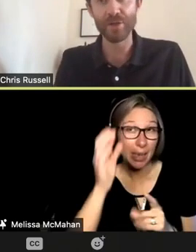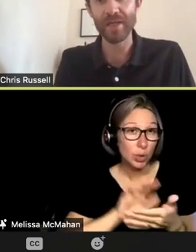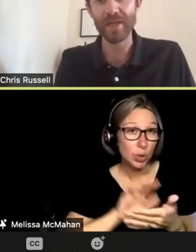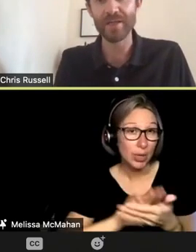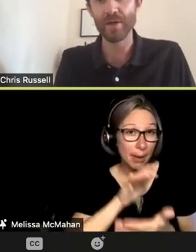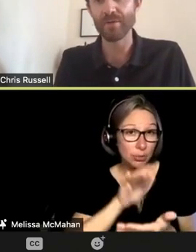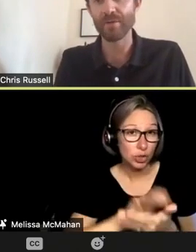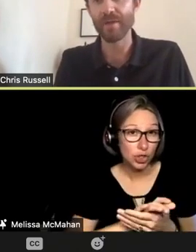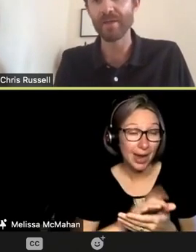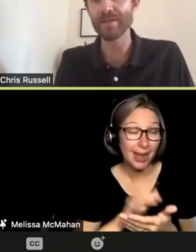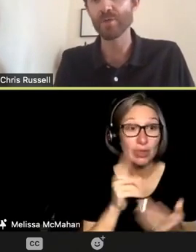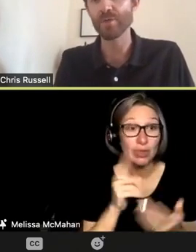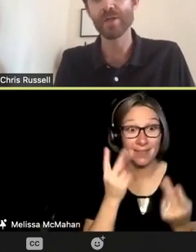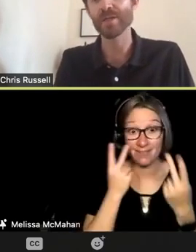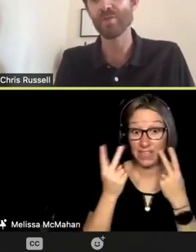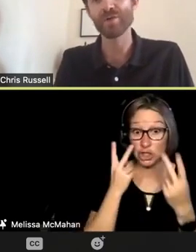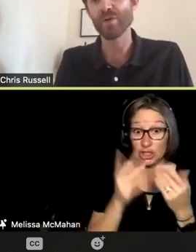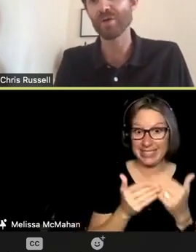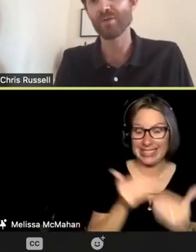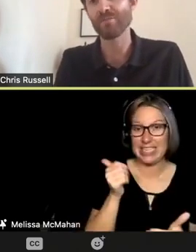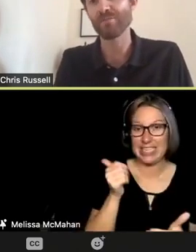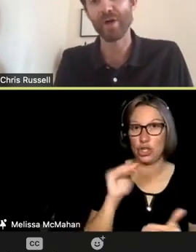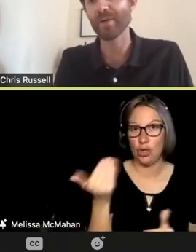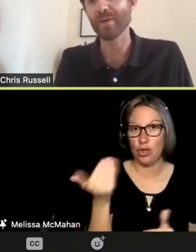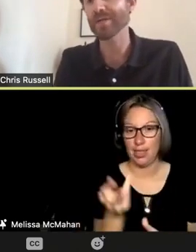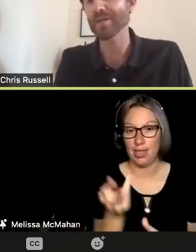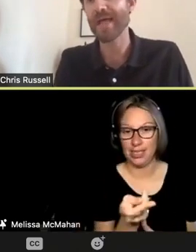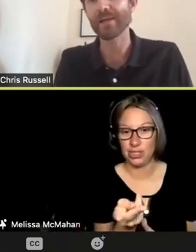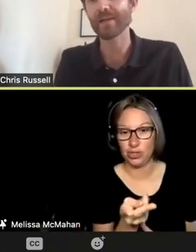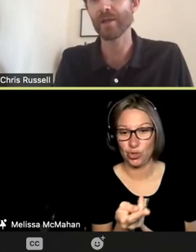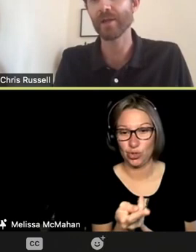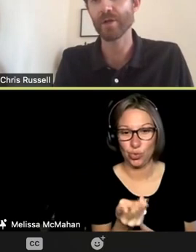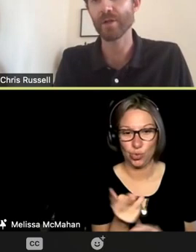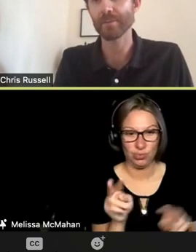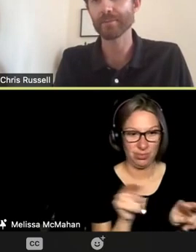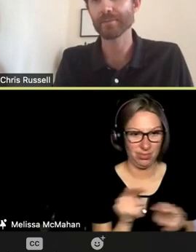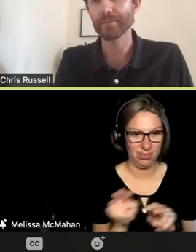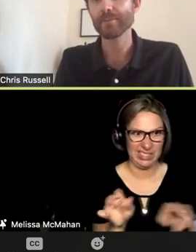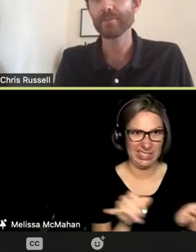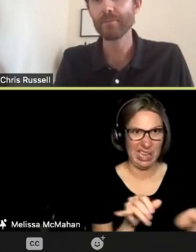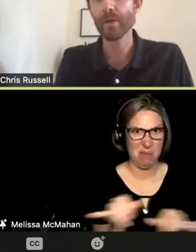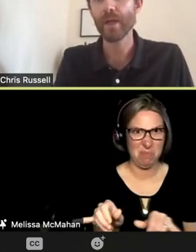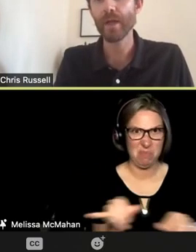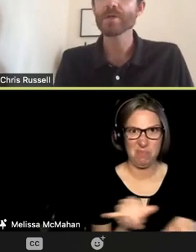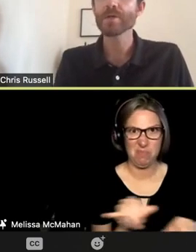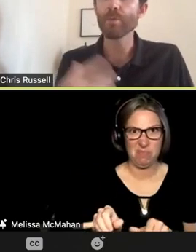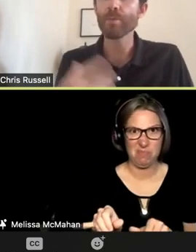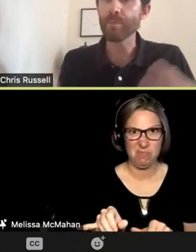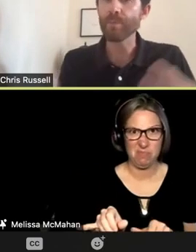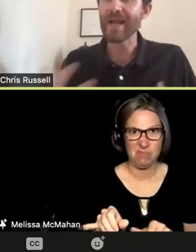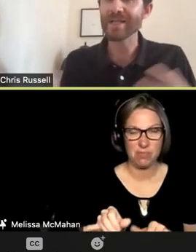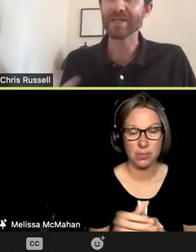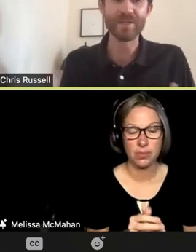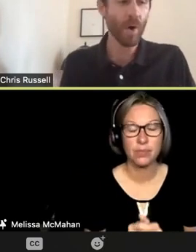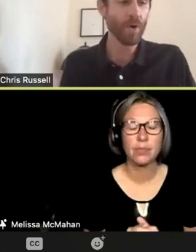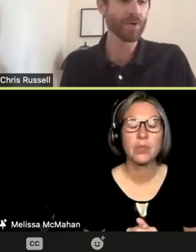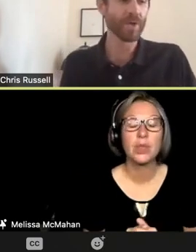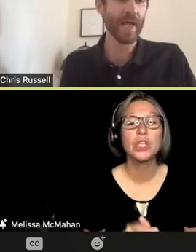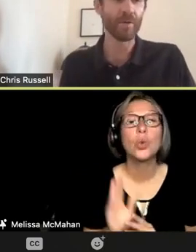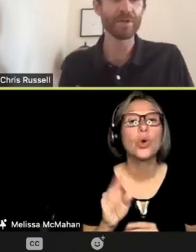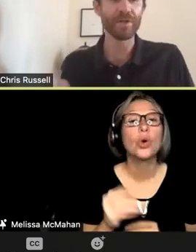actually visually easier than these two things, which look pretty much exactly like each other. So we're providing